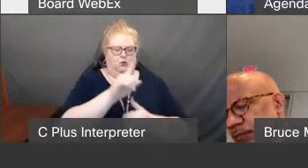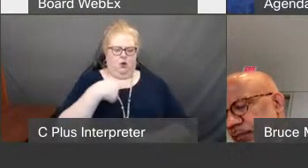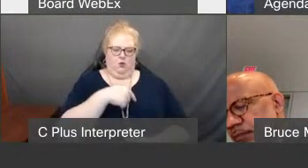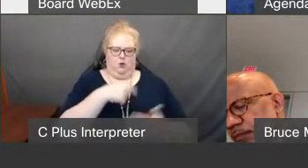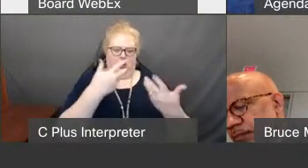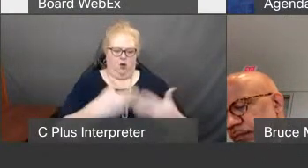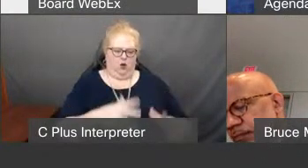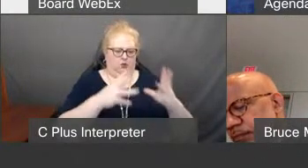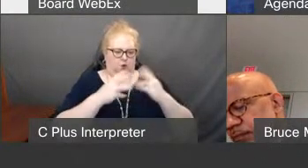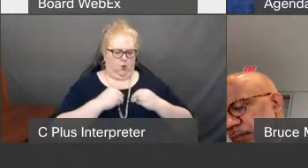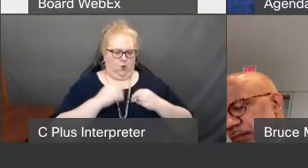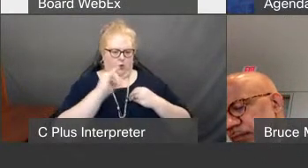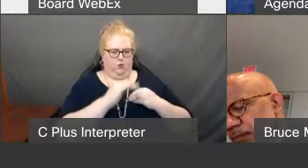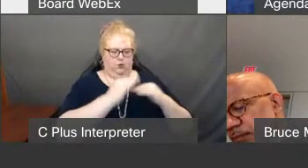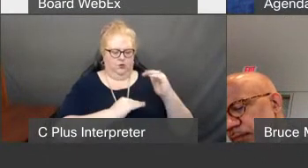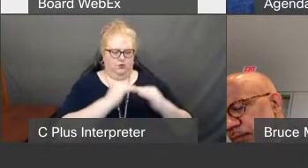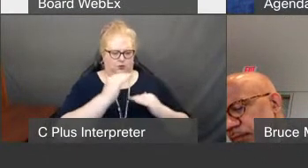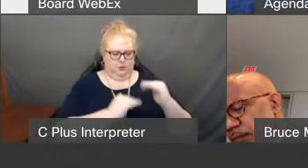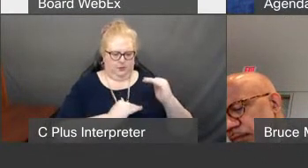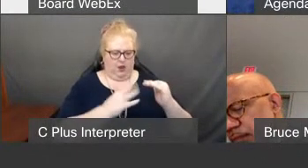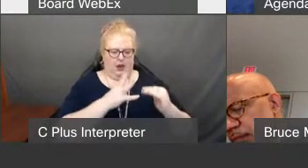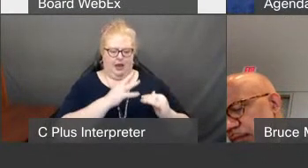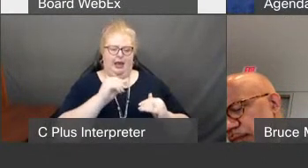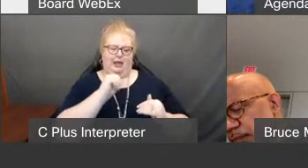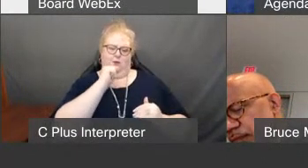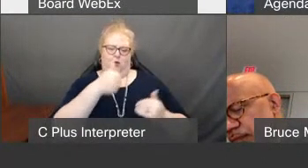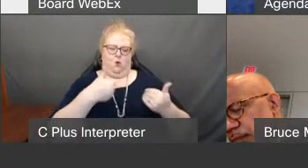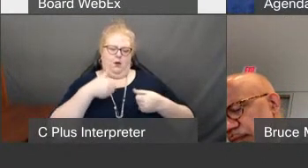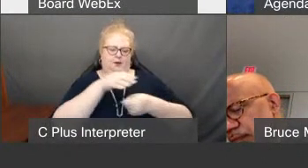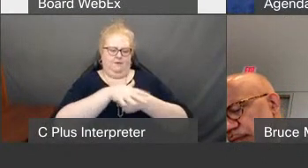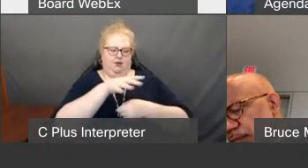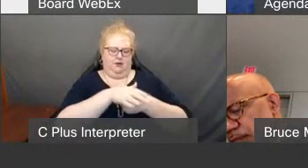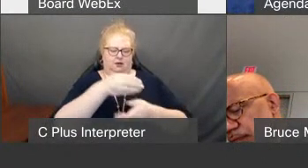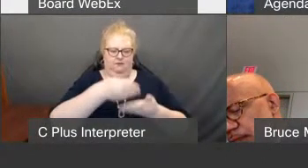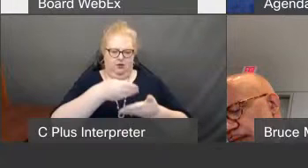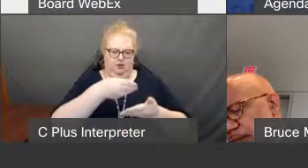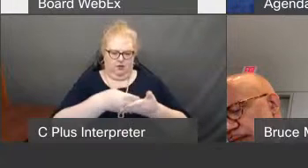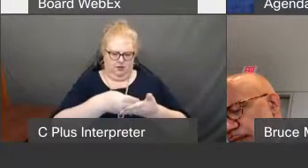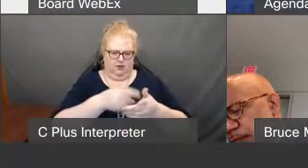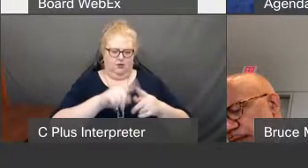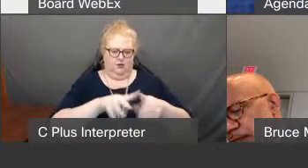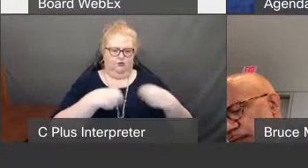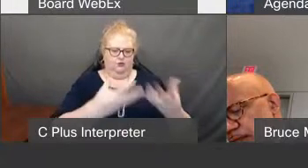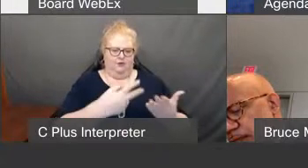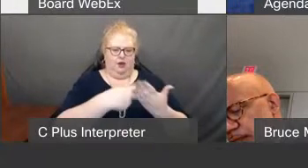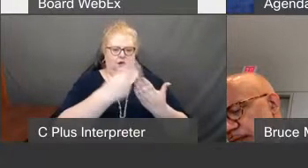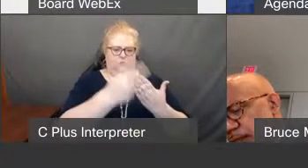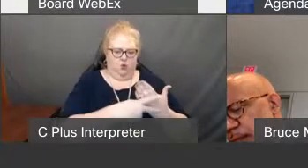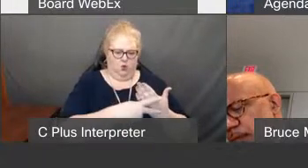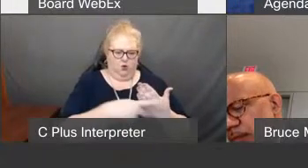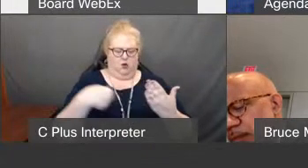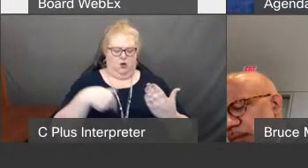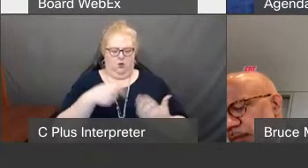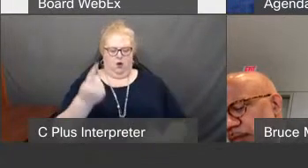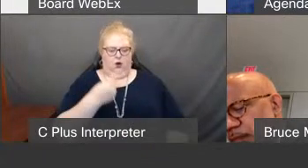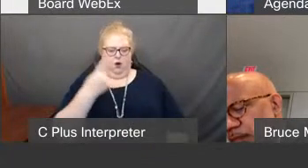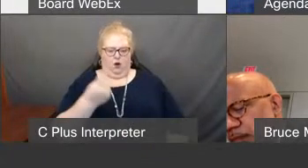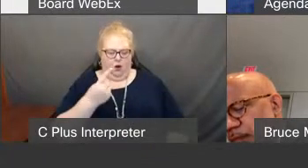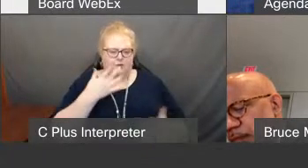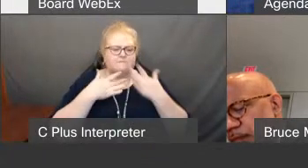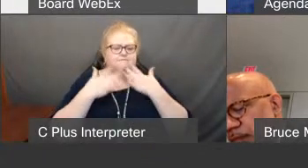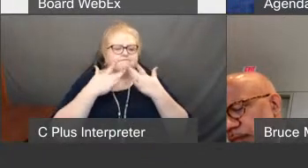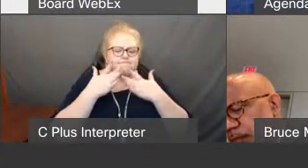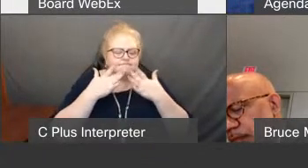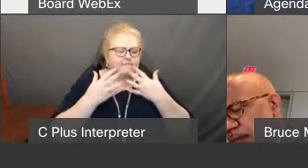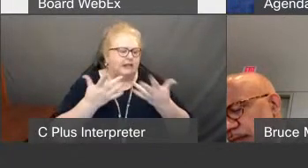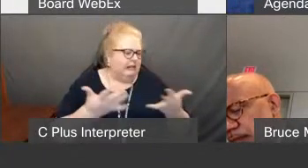buildings that don't appear to have enough funding to provide programs. We're always having to scramble or not